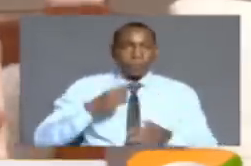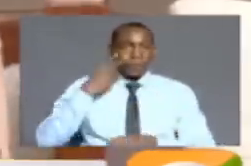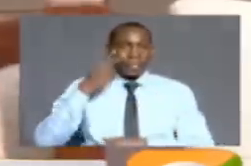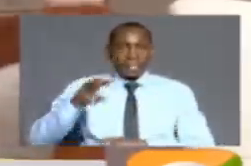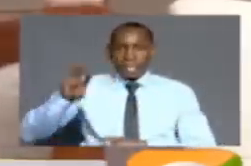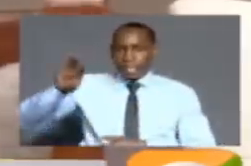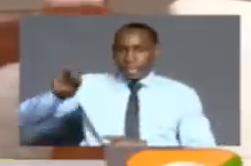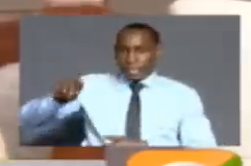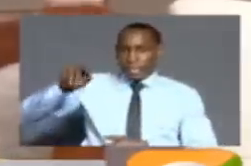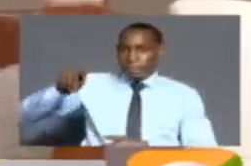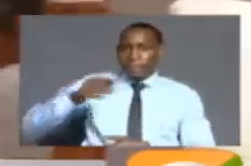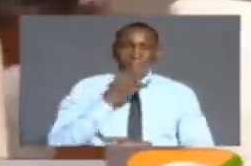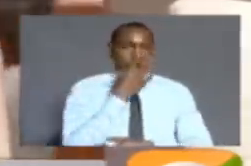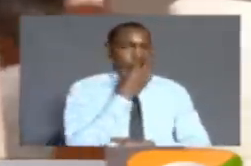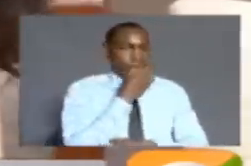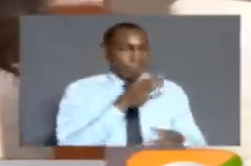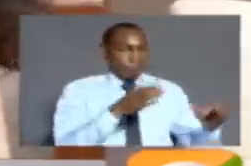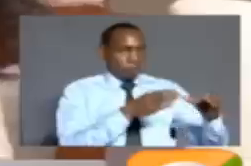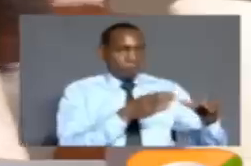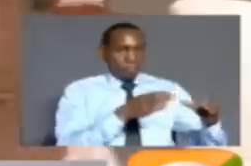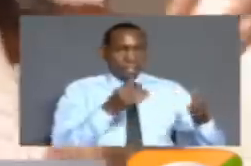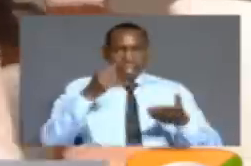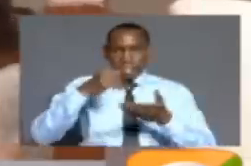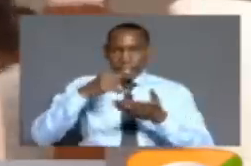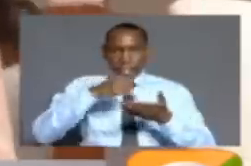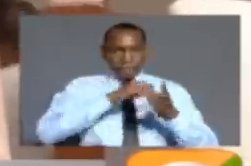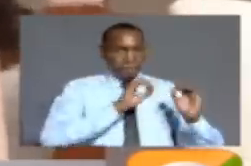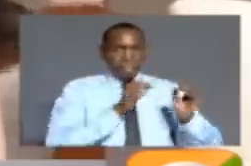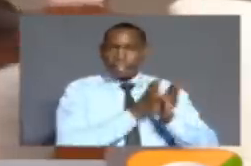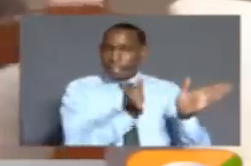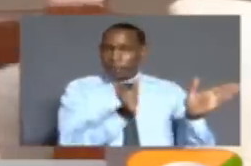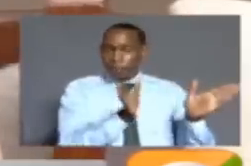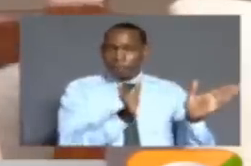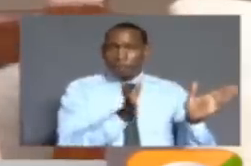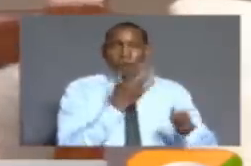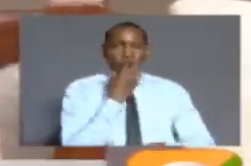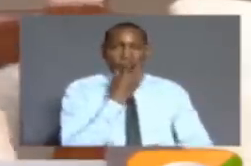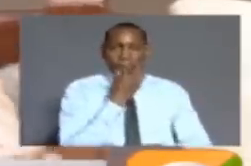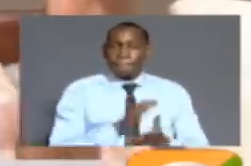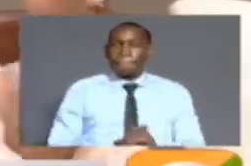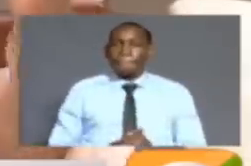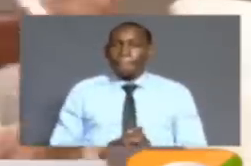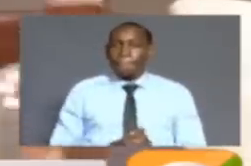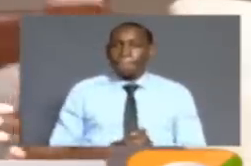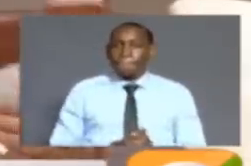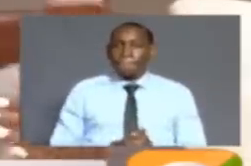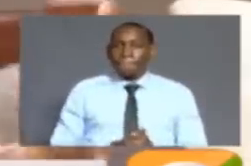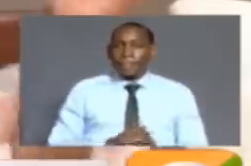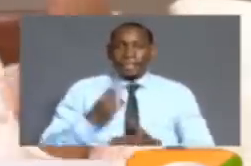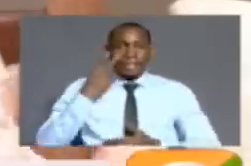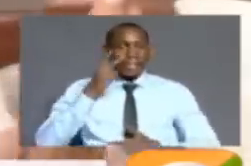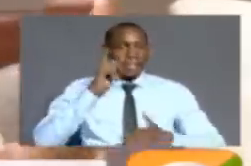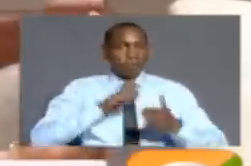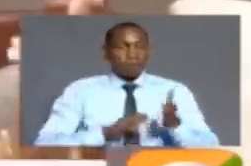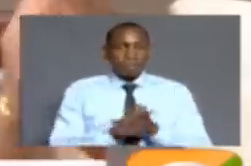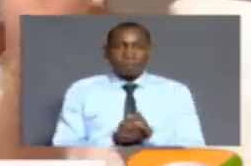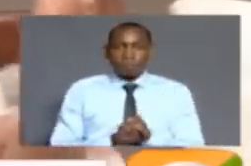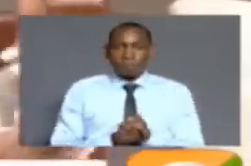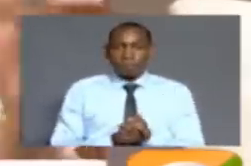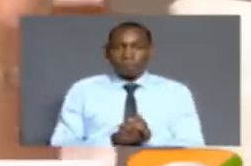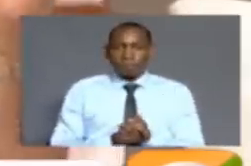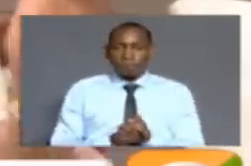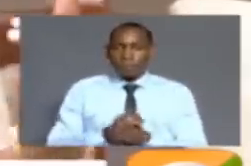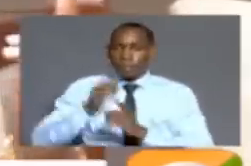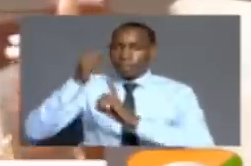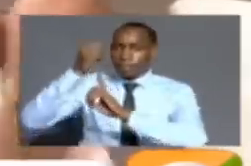for example, from ODM, and I'm not talking about you here, I'm talking about in general, I haven't seen you doing that, is what we've seen is them selling the